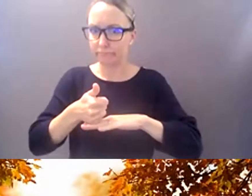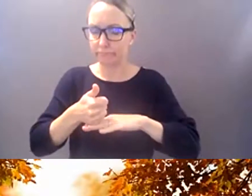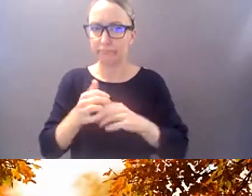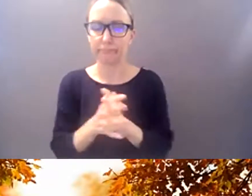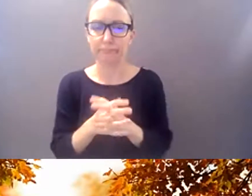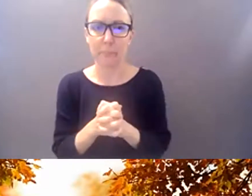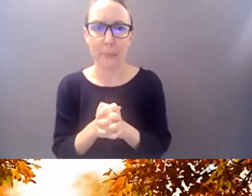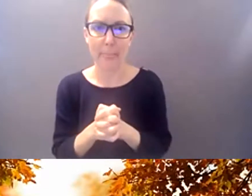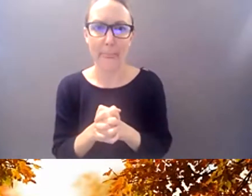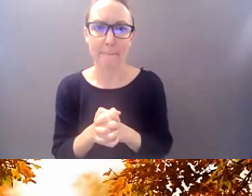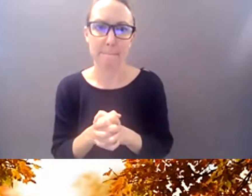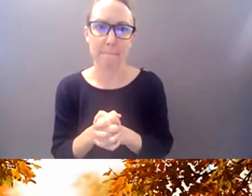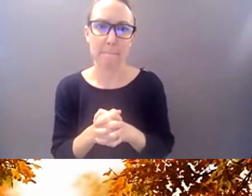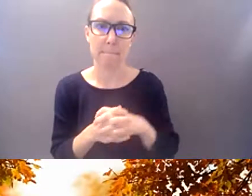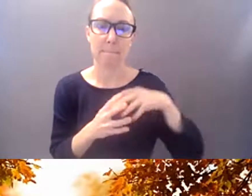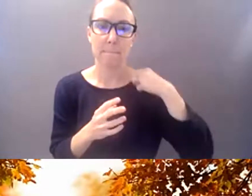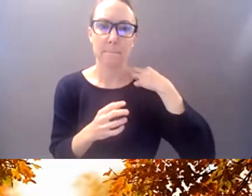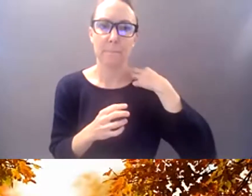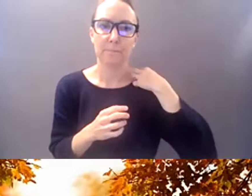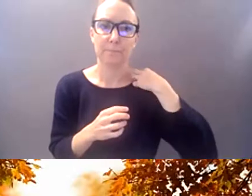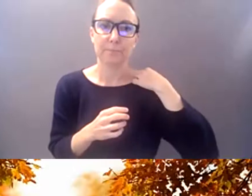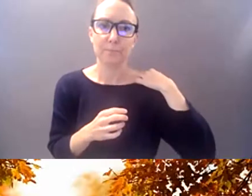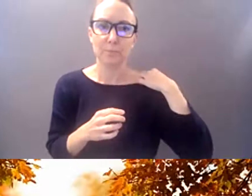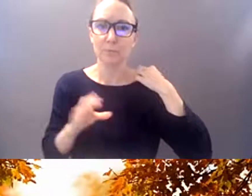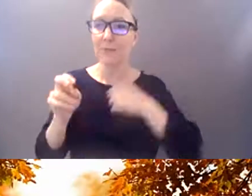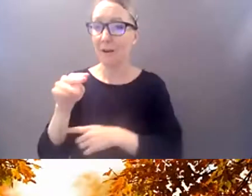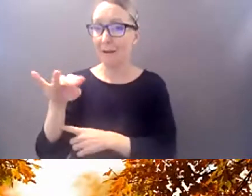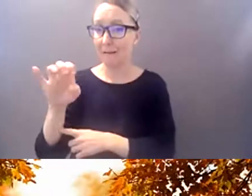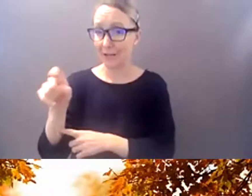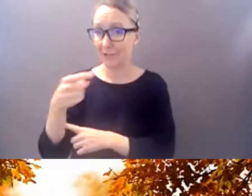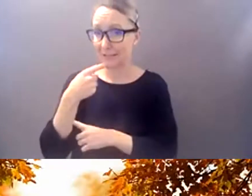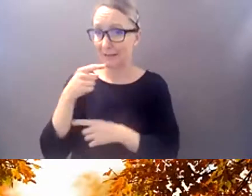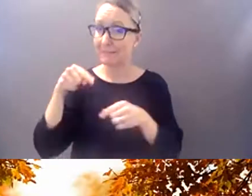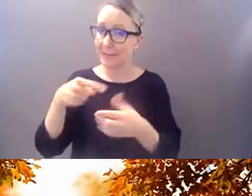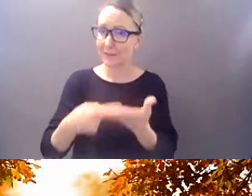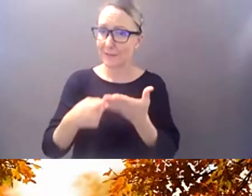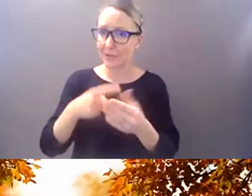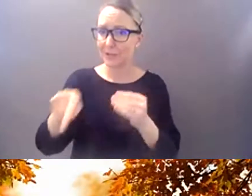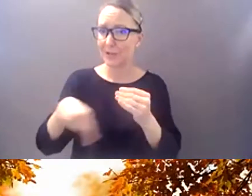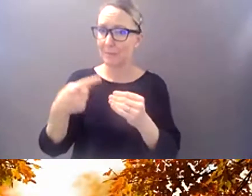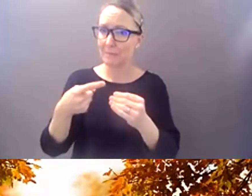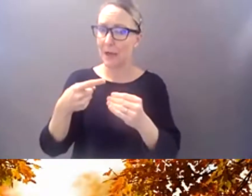Next slide, please. As Connie laid out, this conversation is about a potential framework